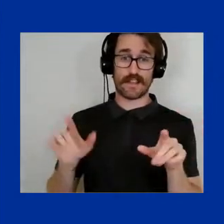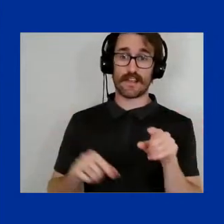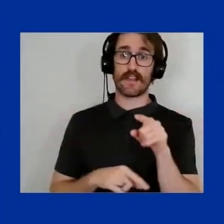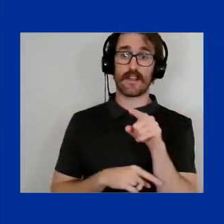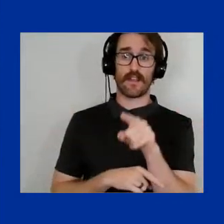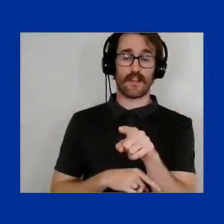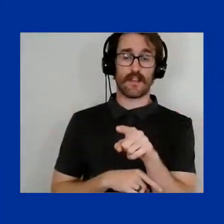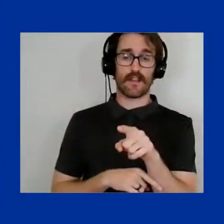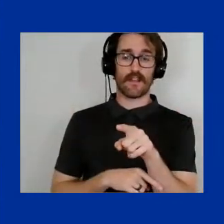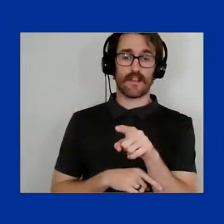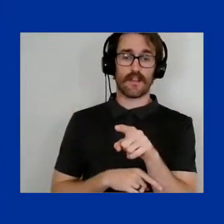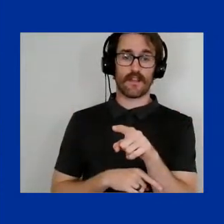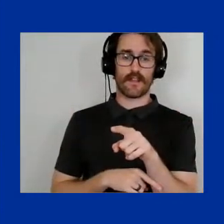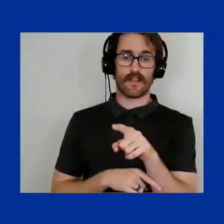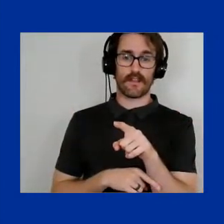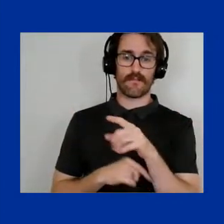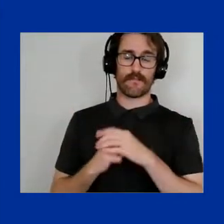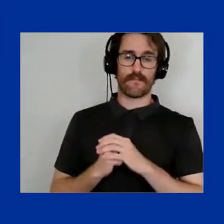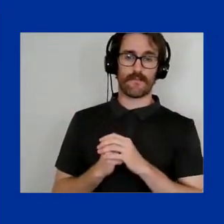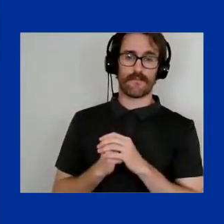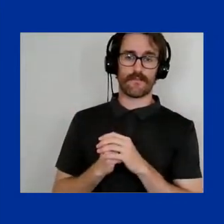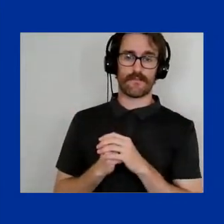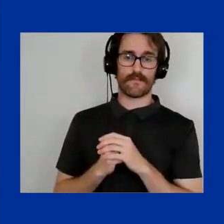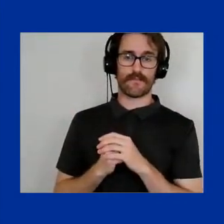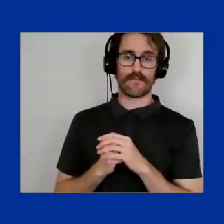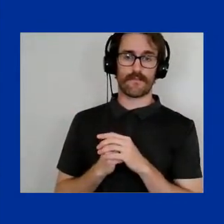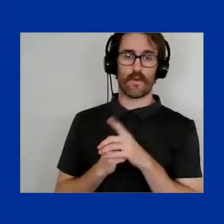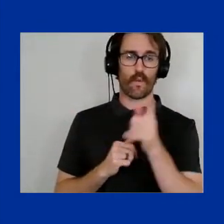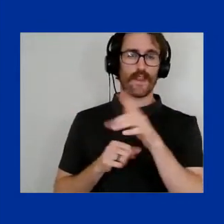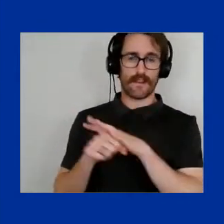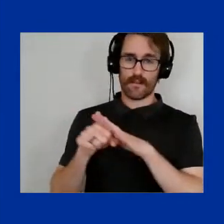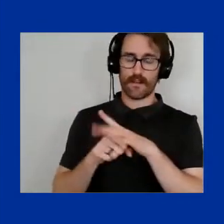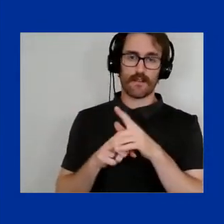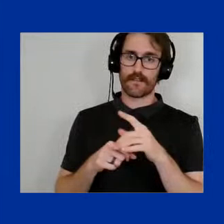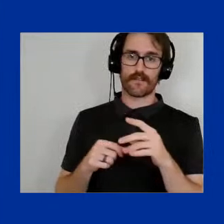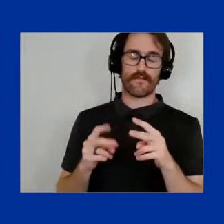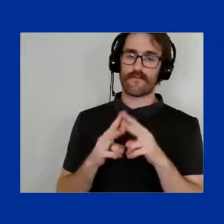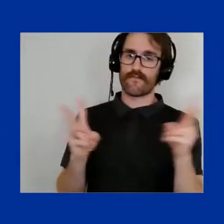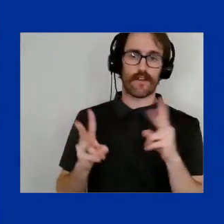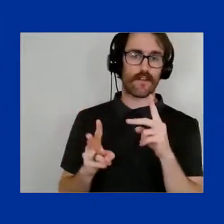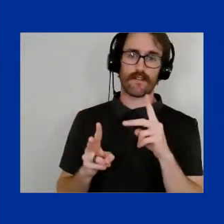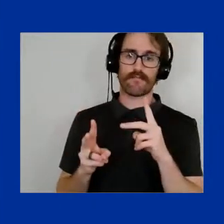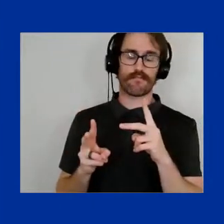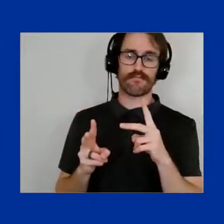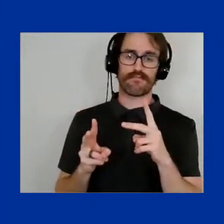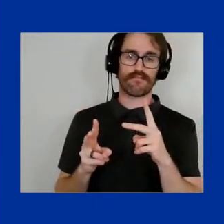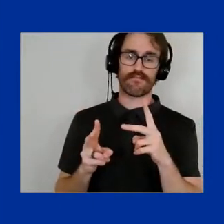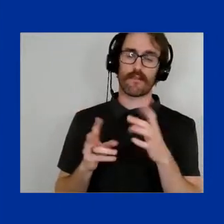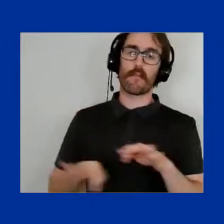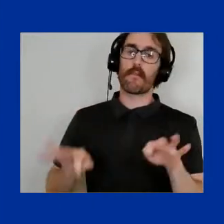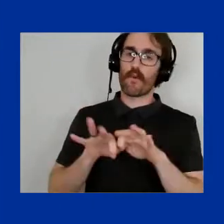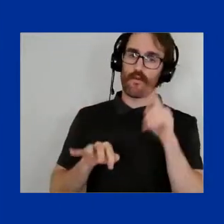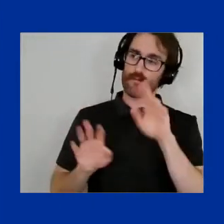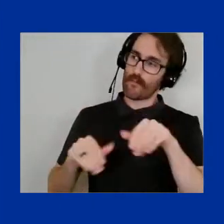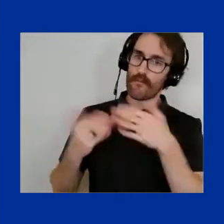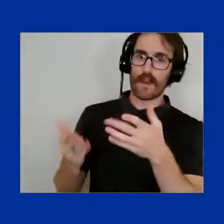dangerous, especially for hospitals and the capacity to provide care to everyone who needs it.